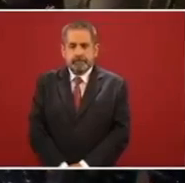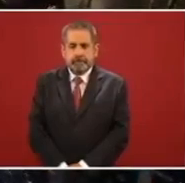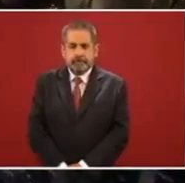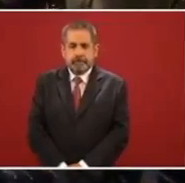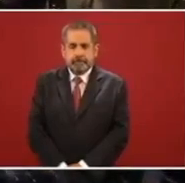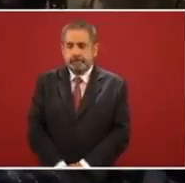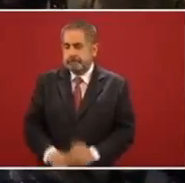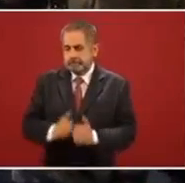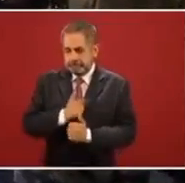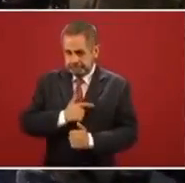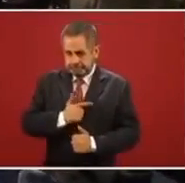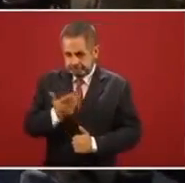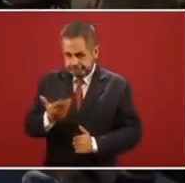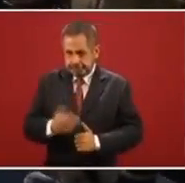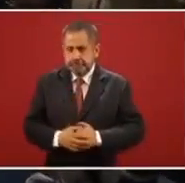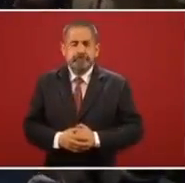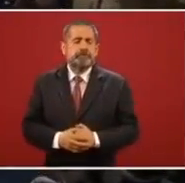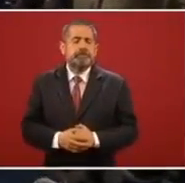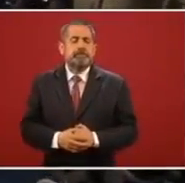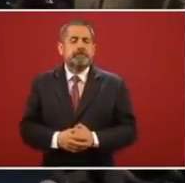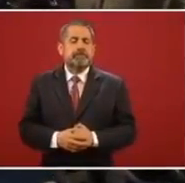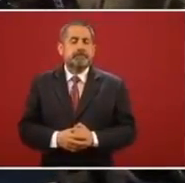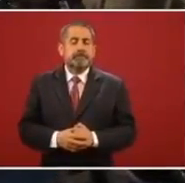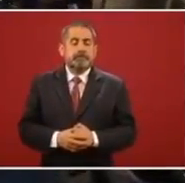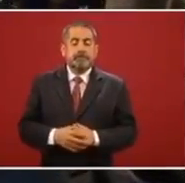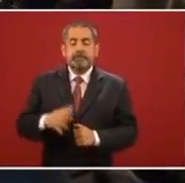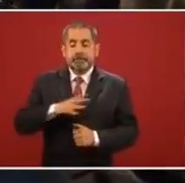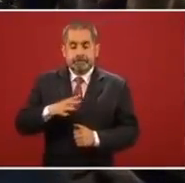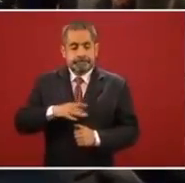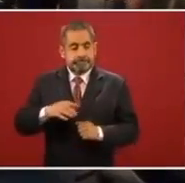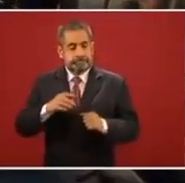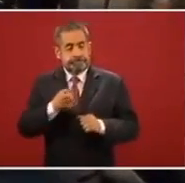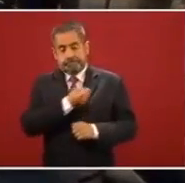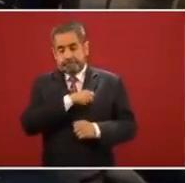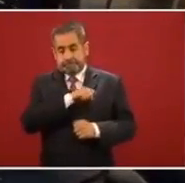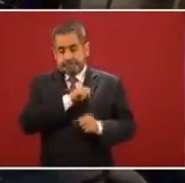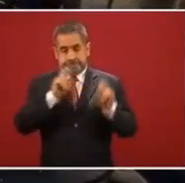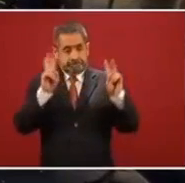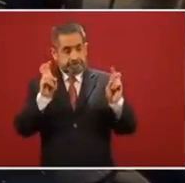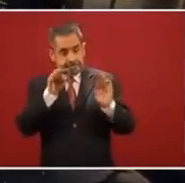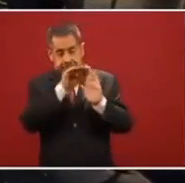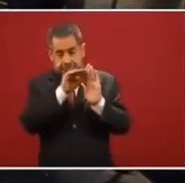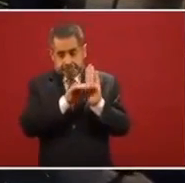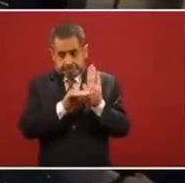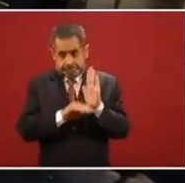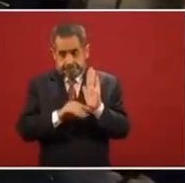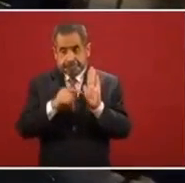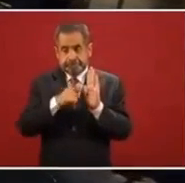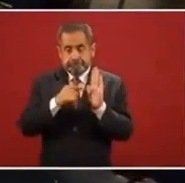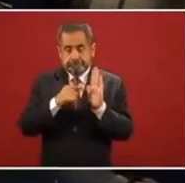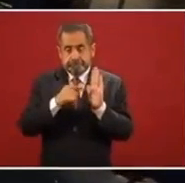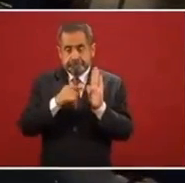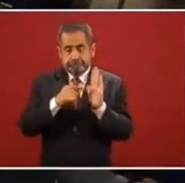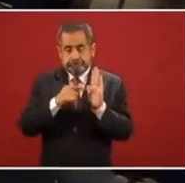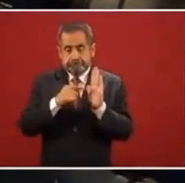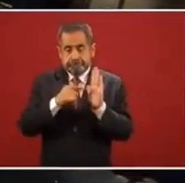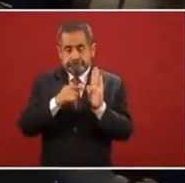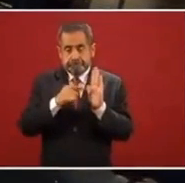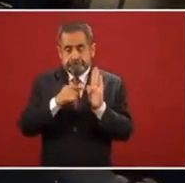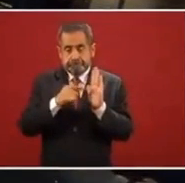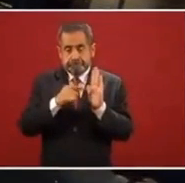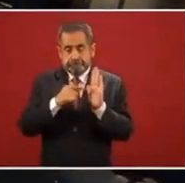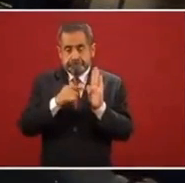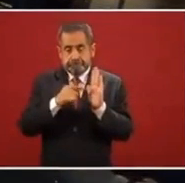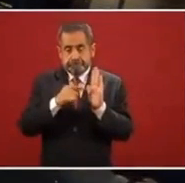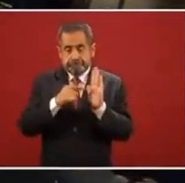Con mucho gusto. Existen en el ámbito de la salud relativo a este tipo de eventos So